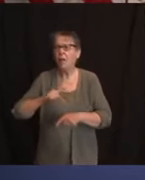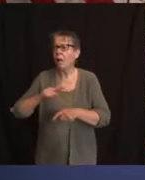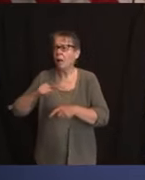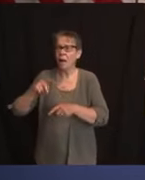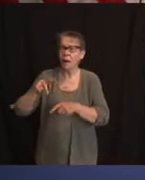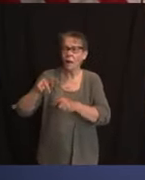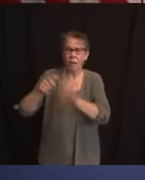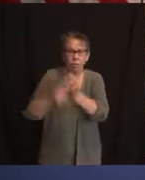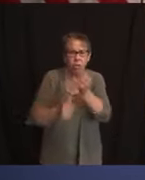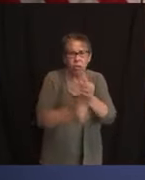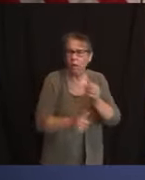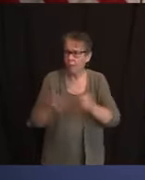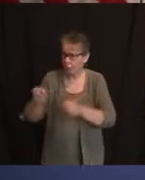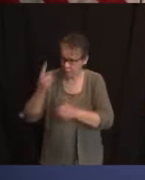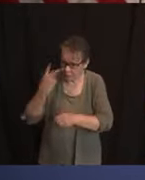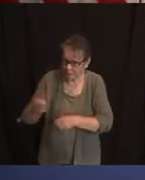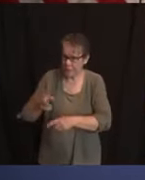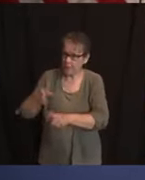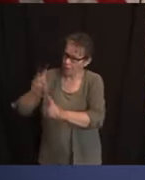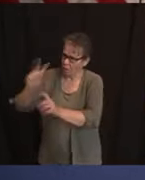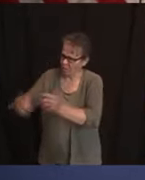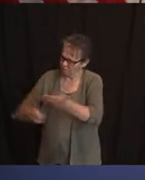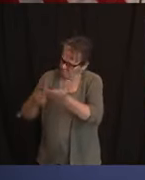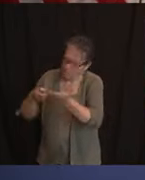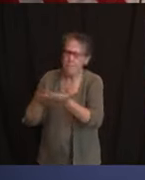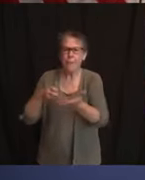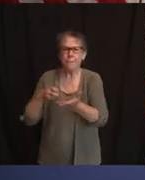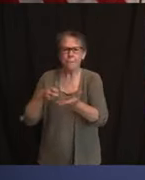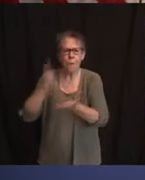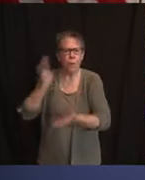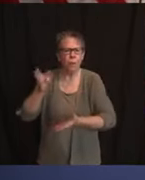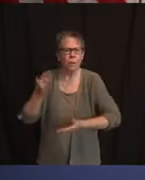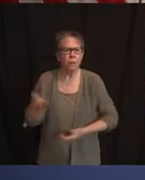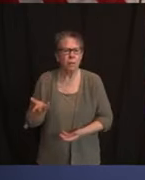She, I think, also spoke with Judy and the team, Pat, as well.